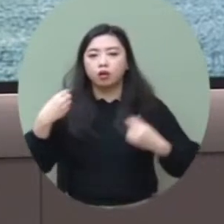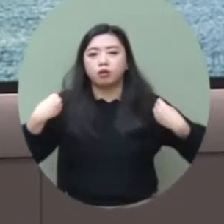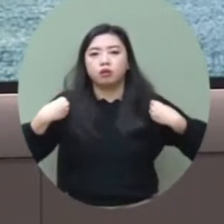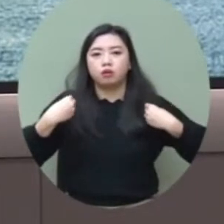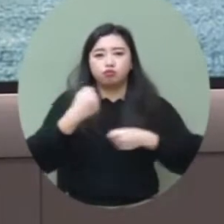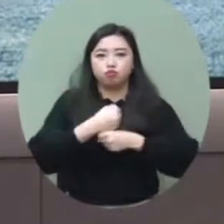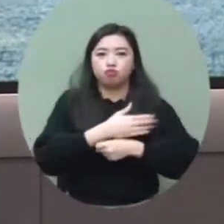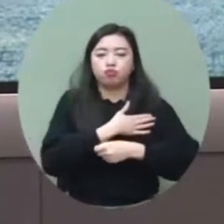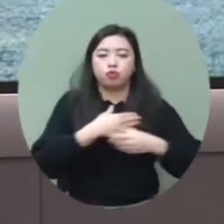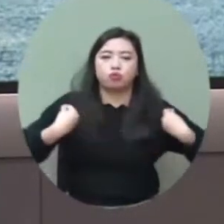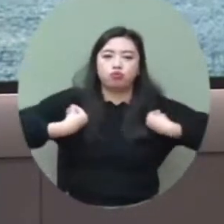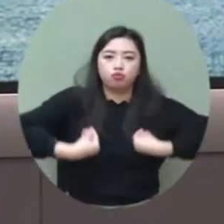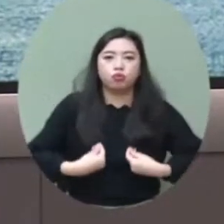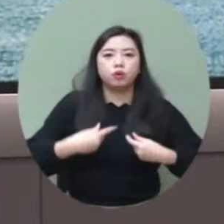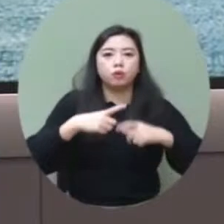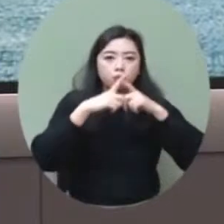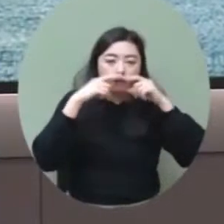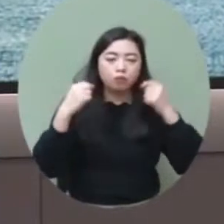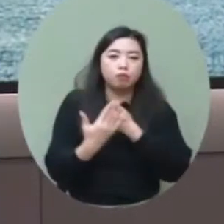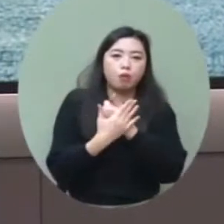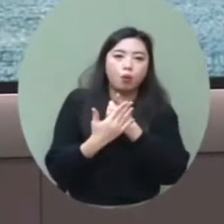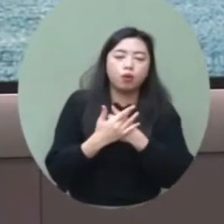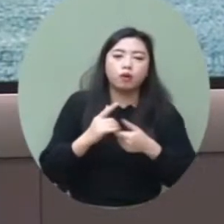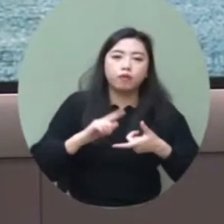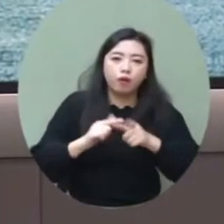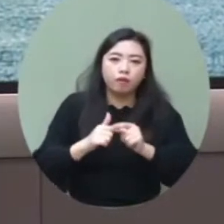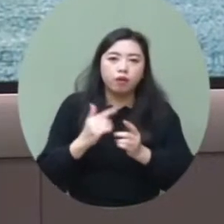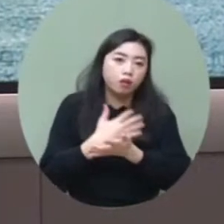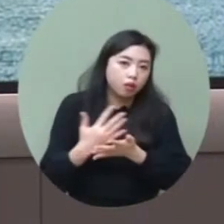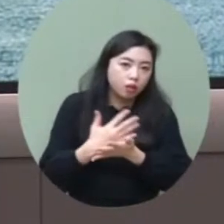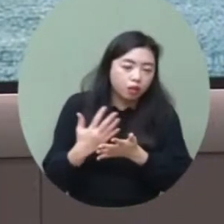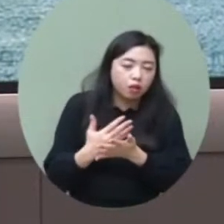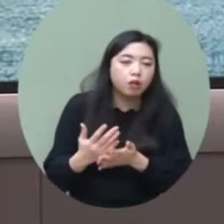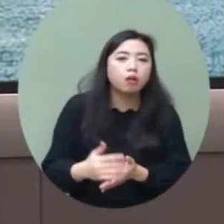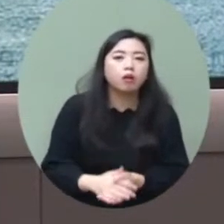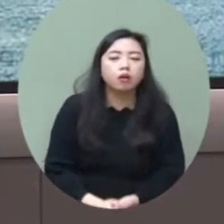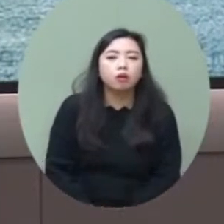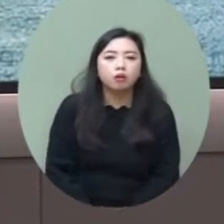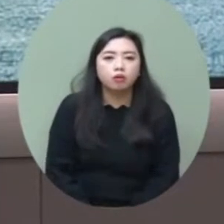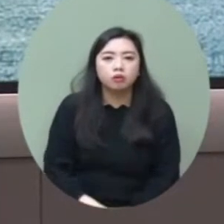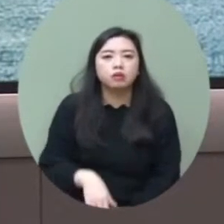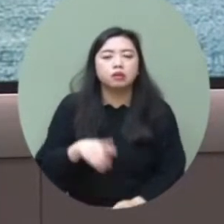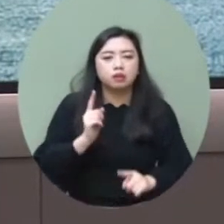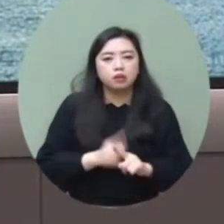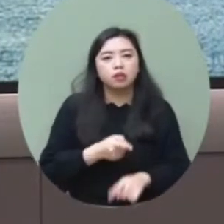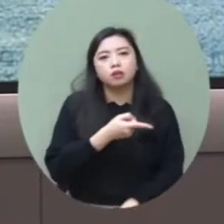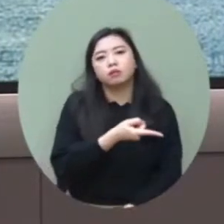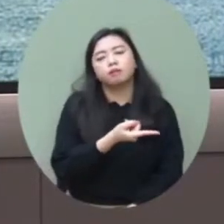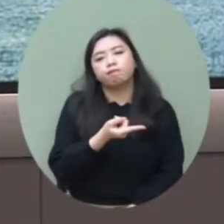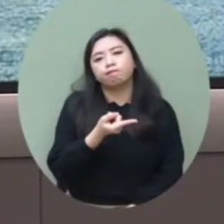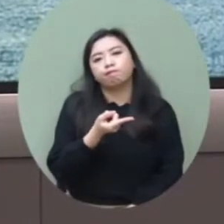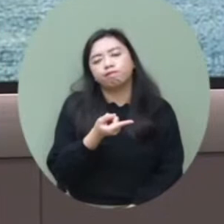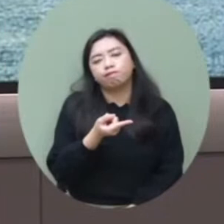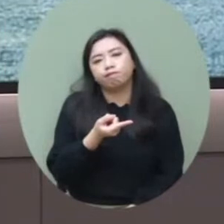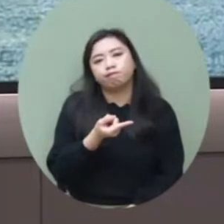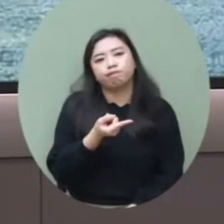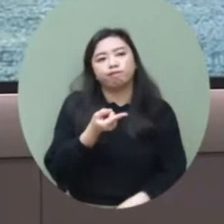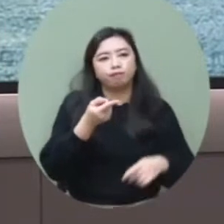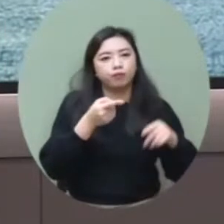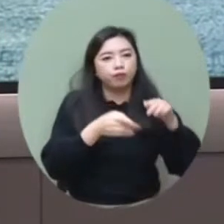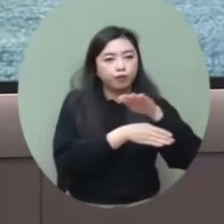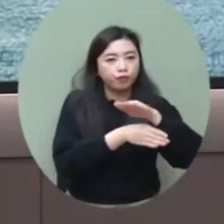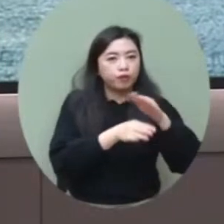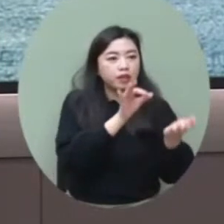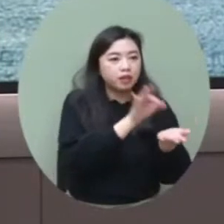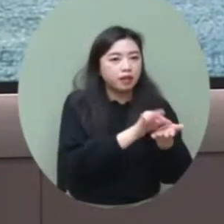beds, the wearing of masks. The gowns should be to be worn by our staff members,